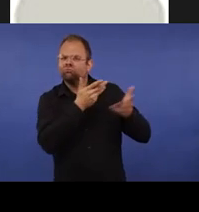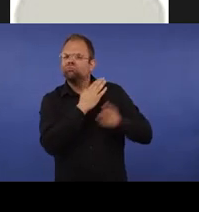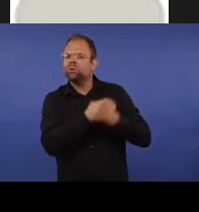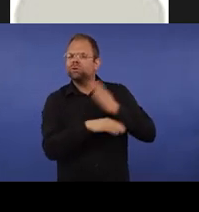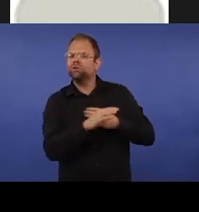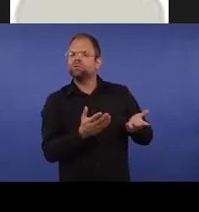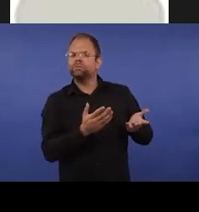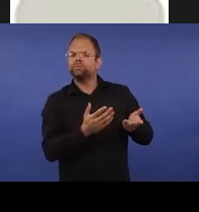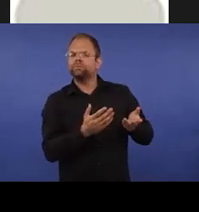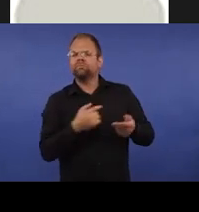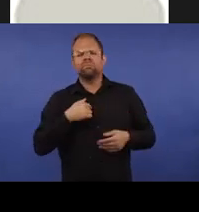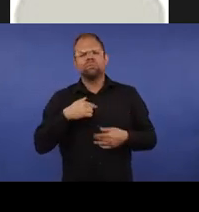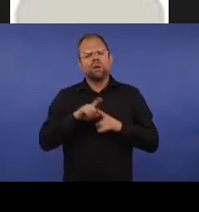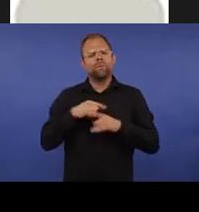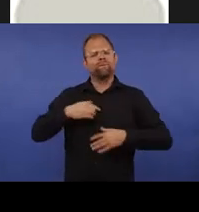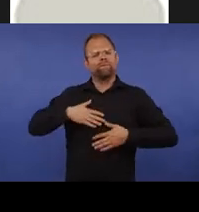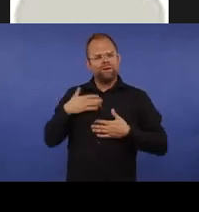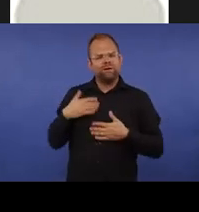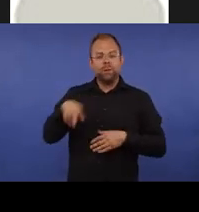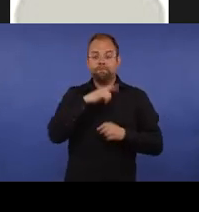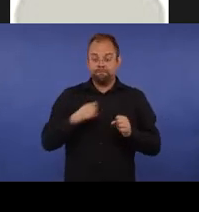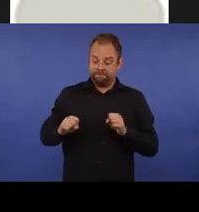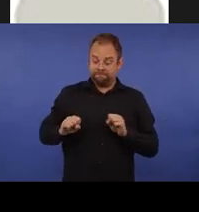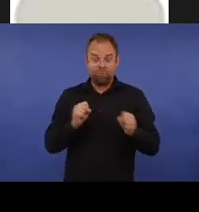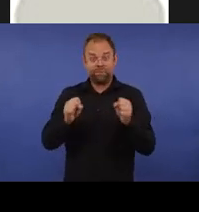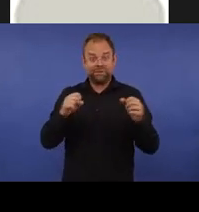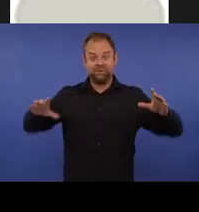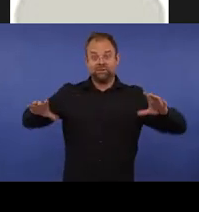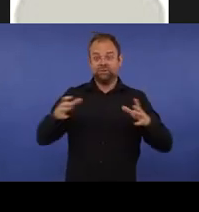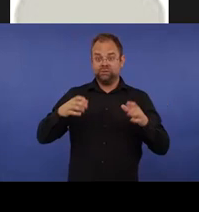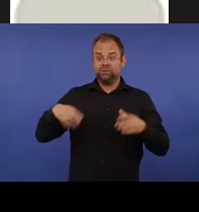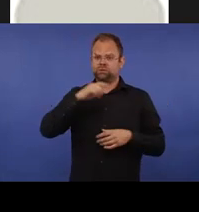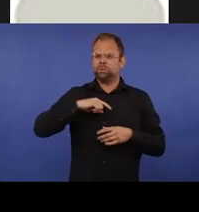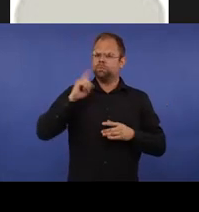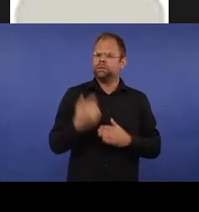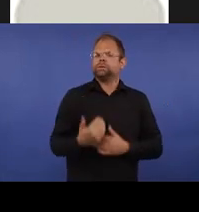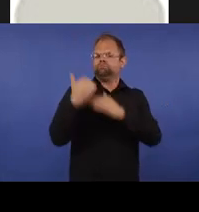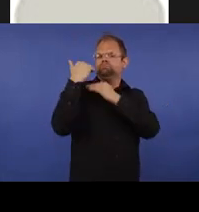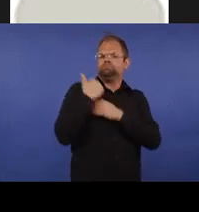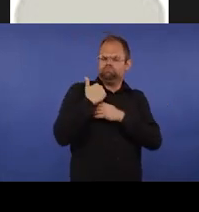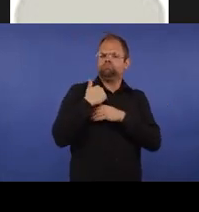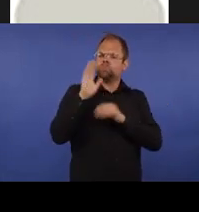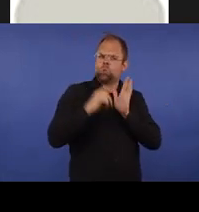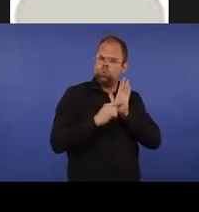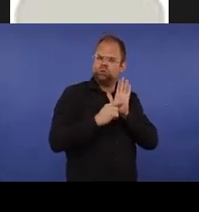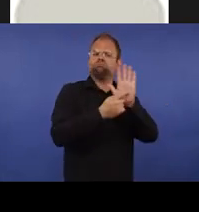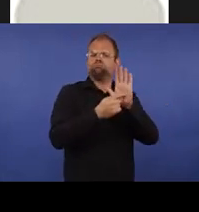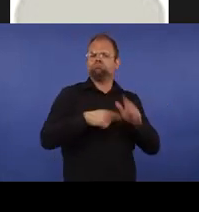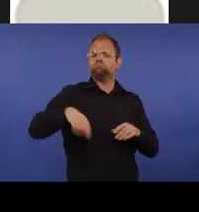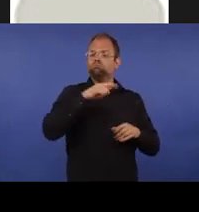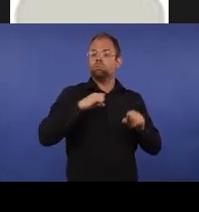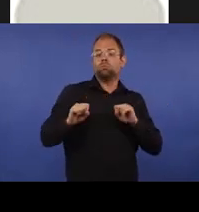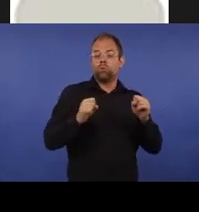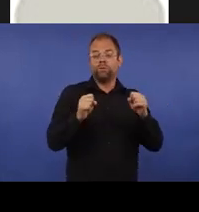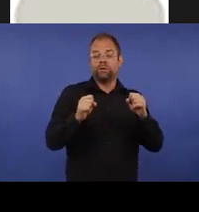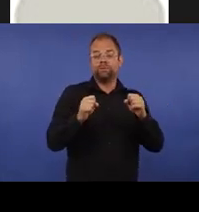died in institutions or in isolation are those who are older. They all have disabilities, but in